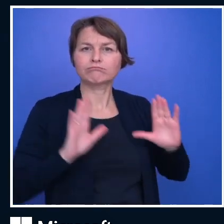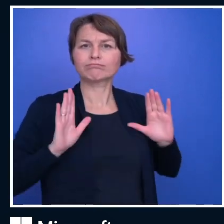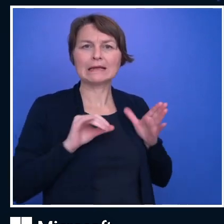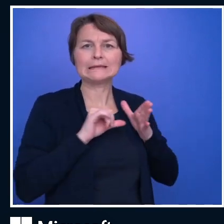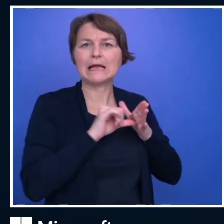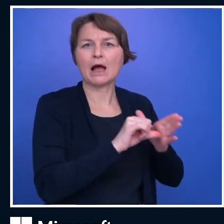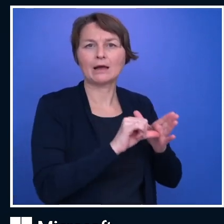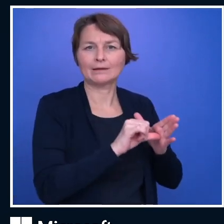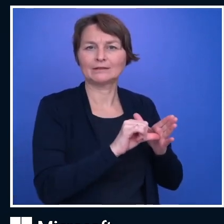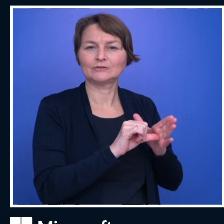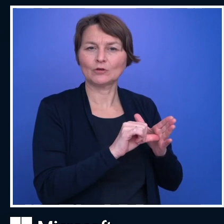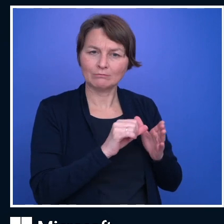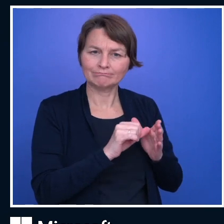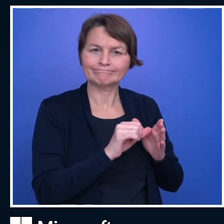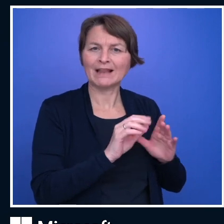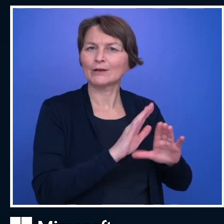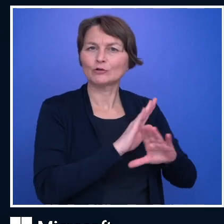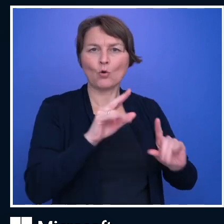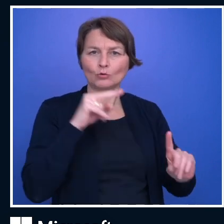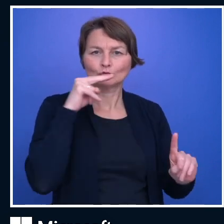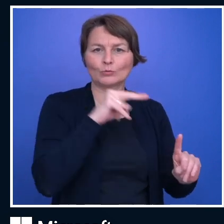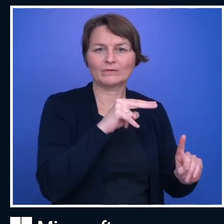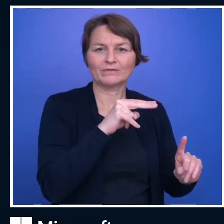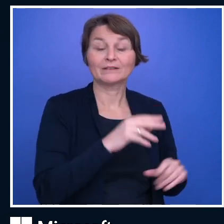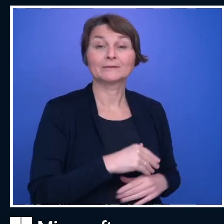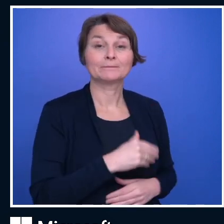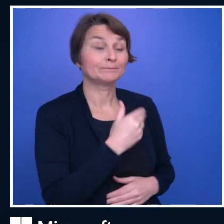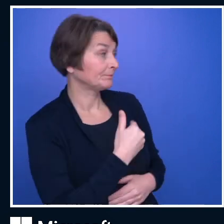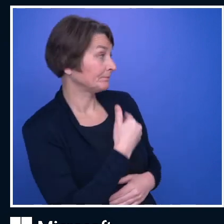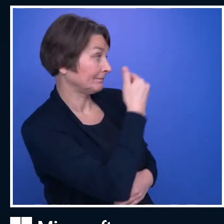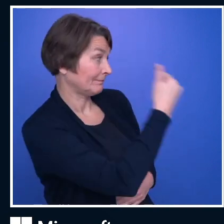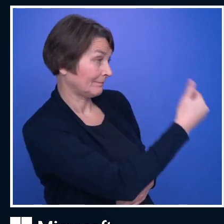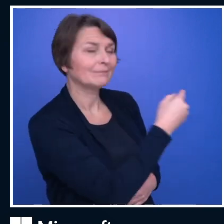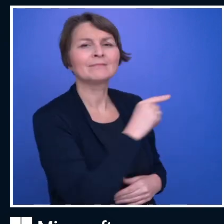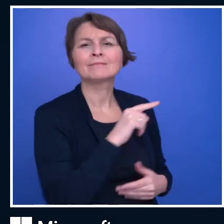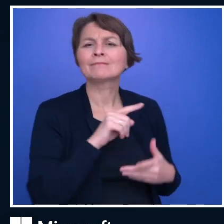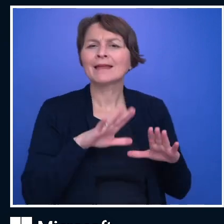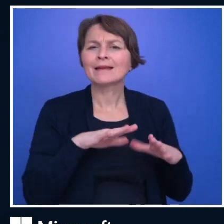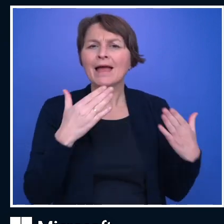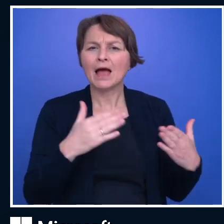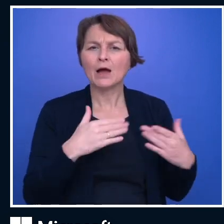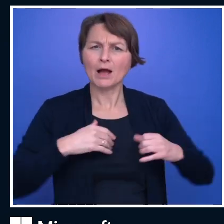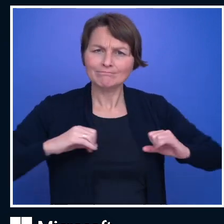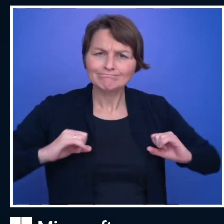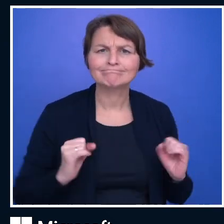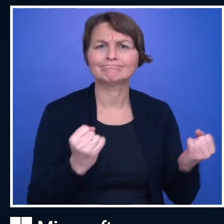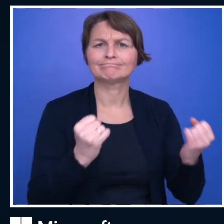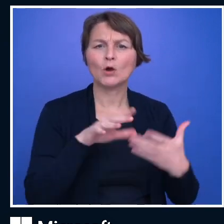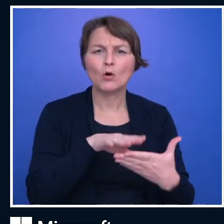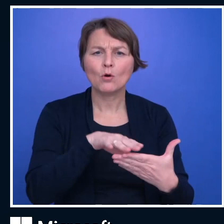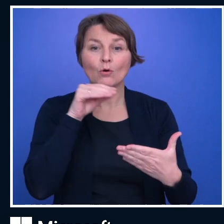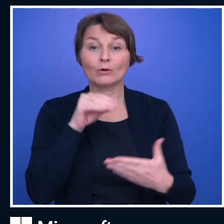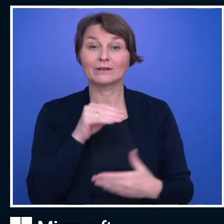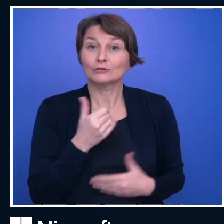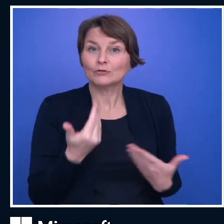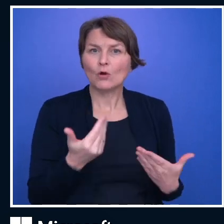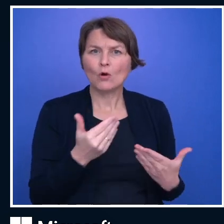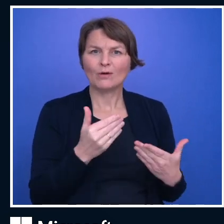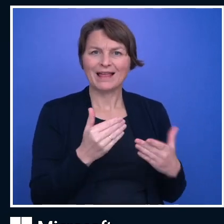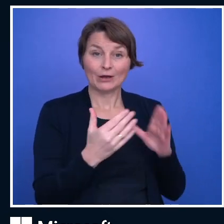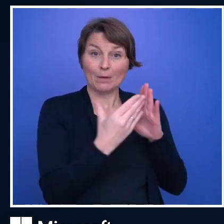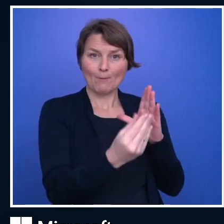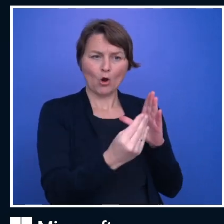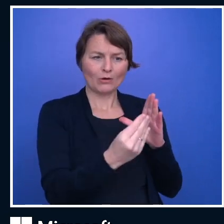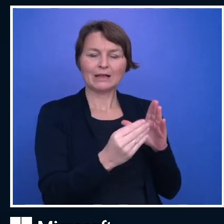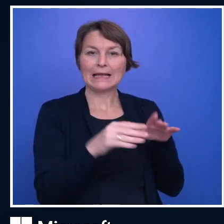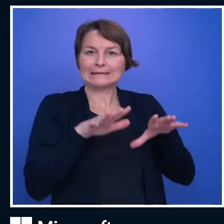reinforcement learning, on the other hand, is a little different from supervised and unsupervised learning. Here, the models are interacting with the environment. So they get feedback directly from